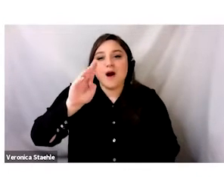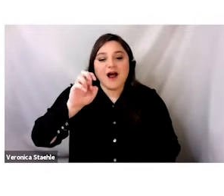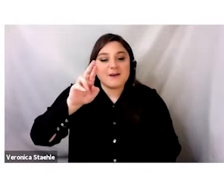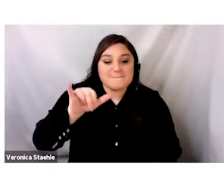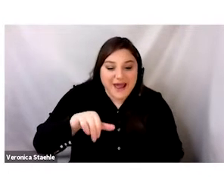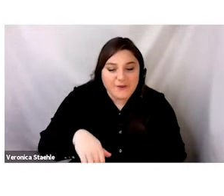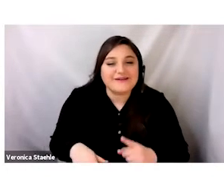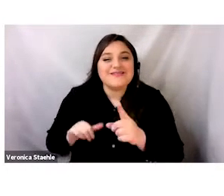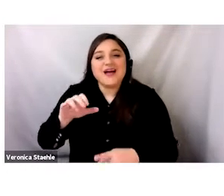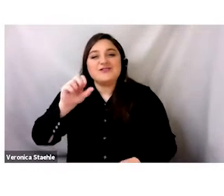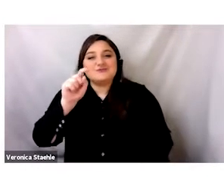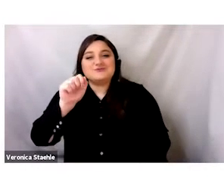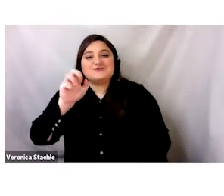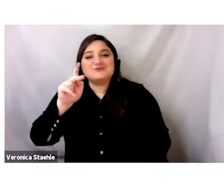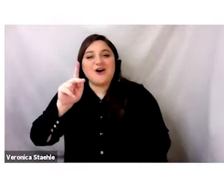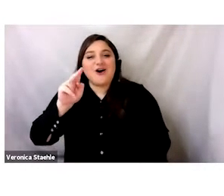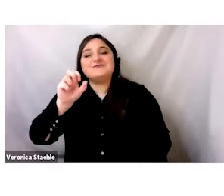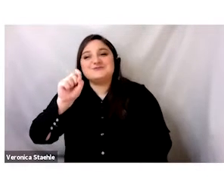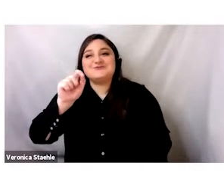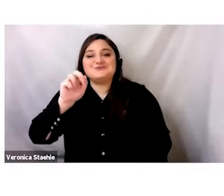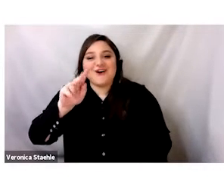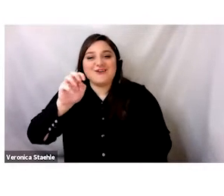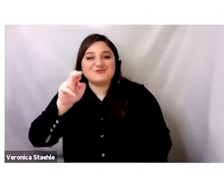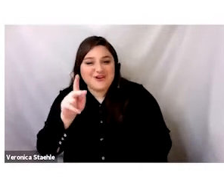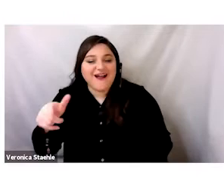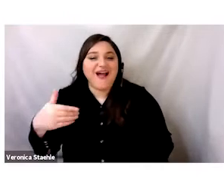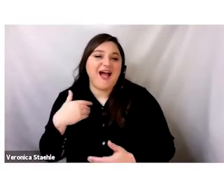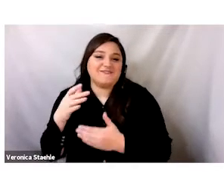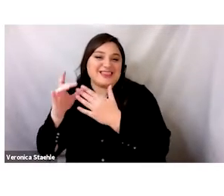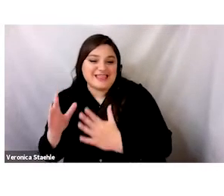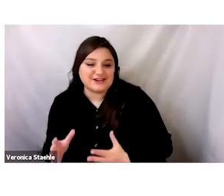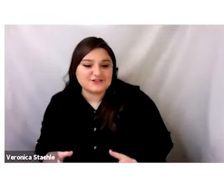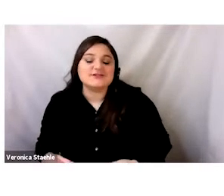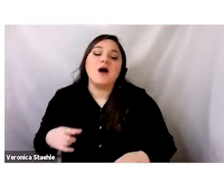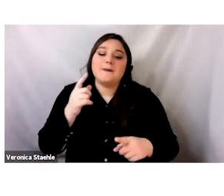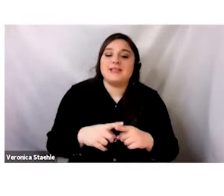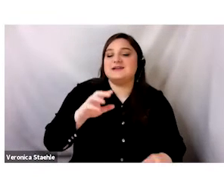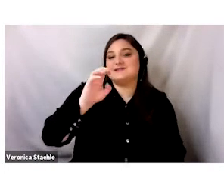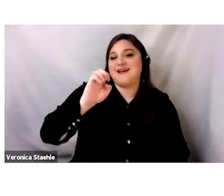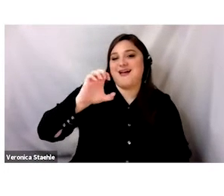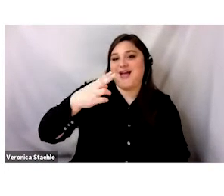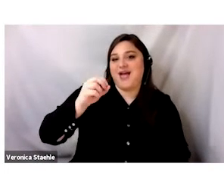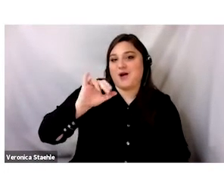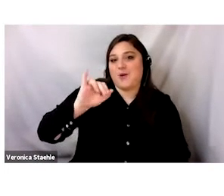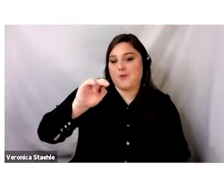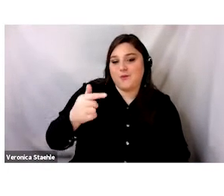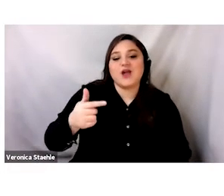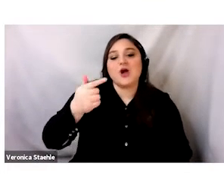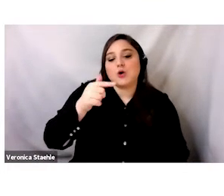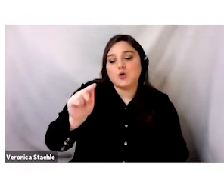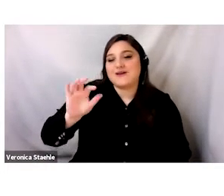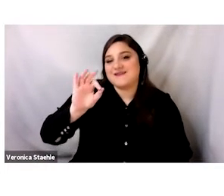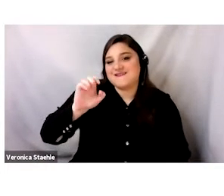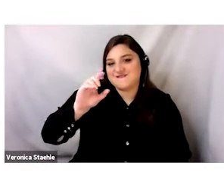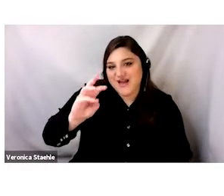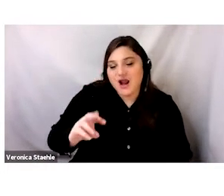have a fellowship for civic leaders. And then I'm also an Echoing Green Fellow, which is an organization that supports big,